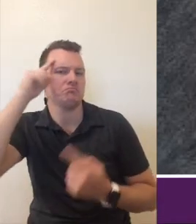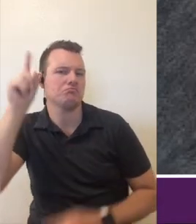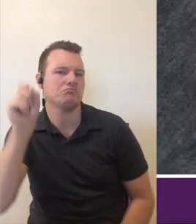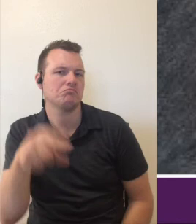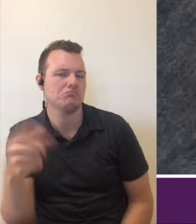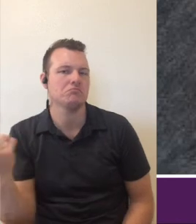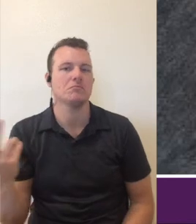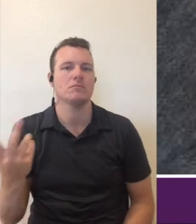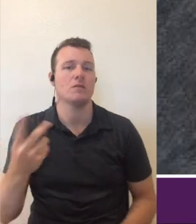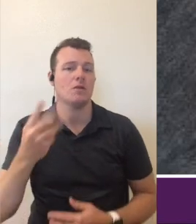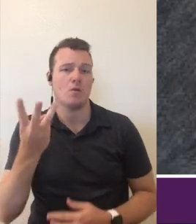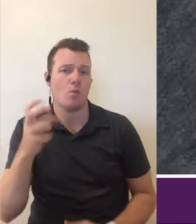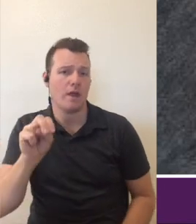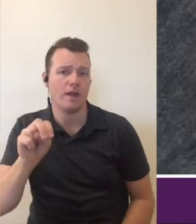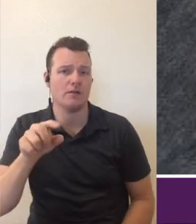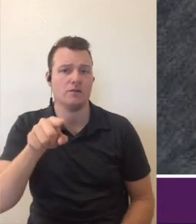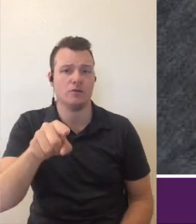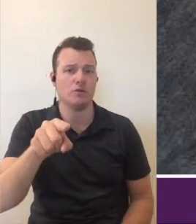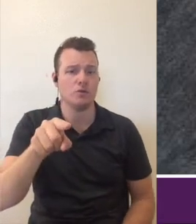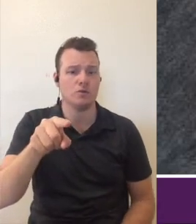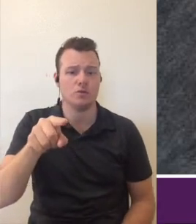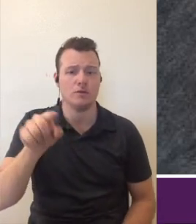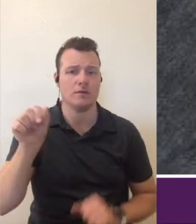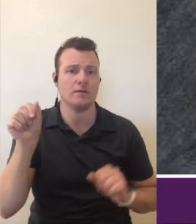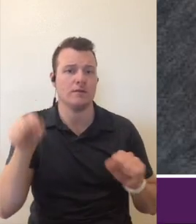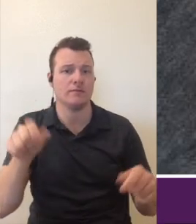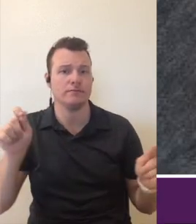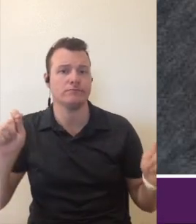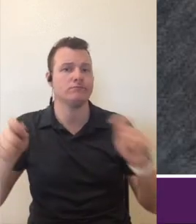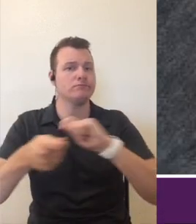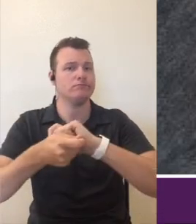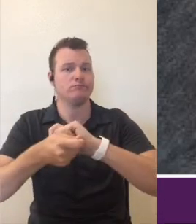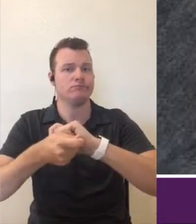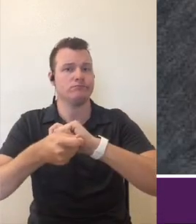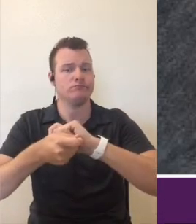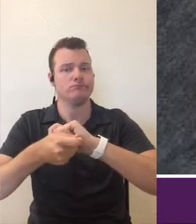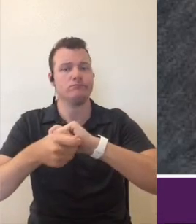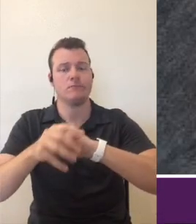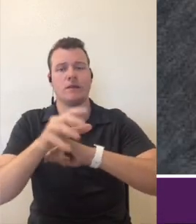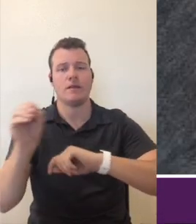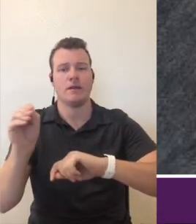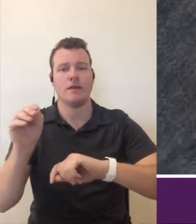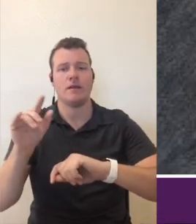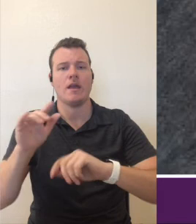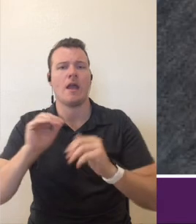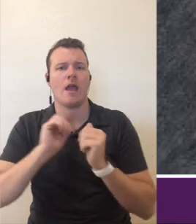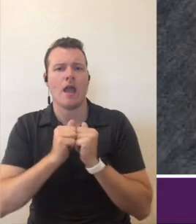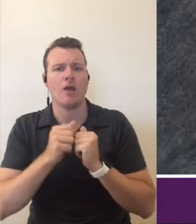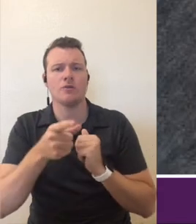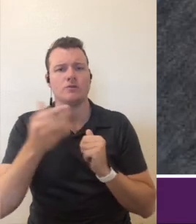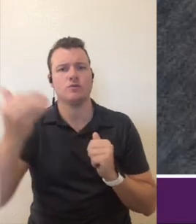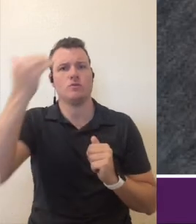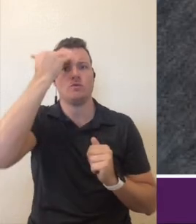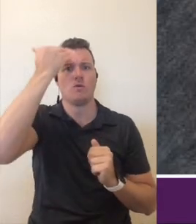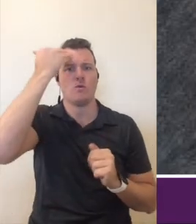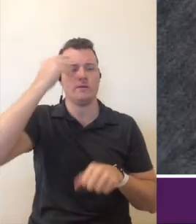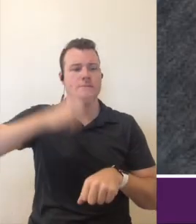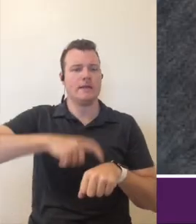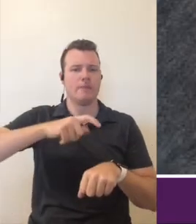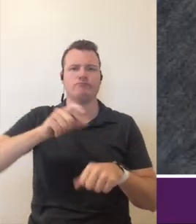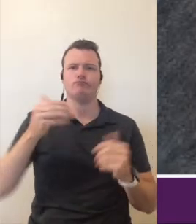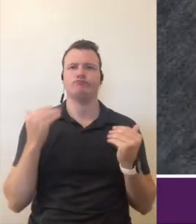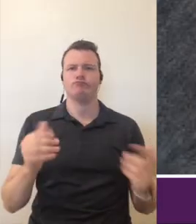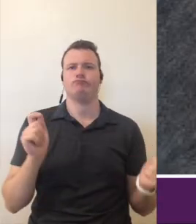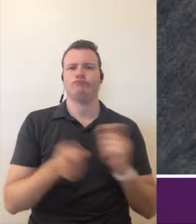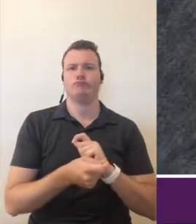The question that I would ask you rhetorically is, at what point would you be able to change,